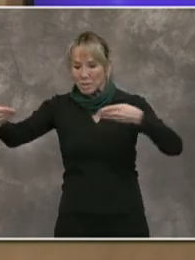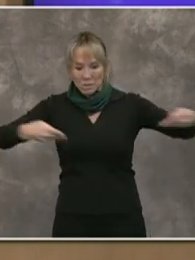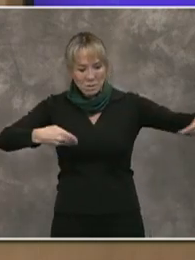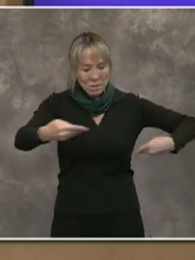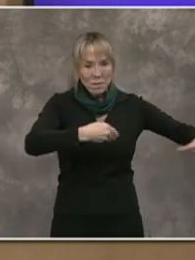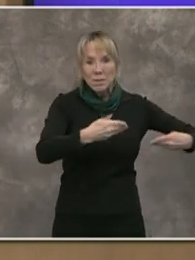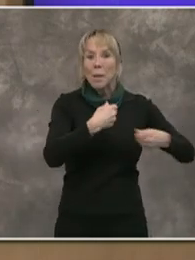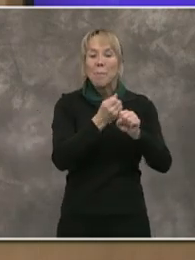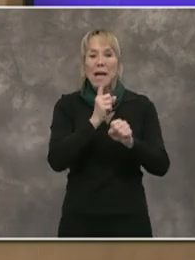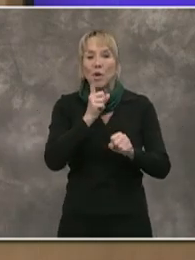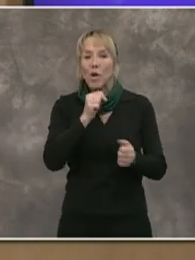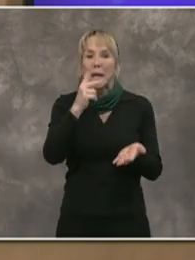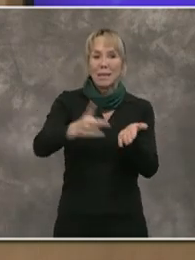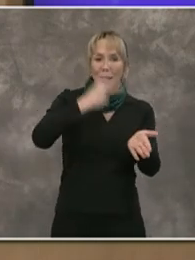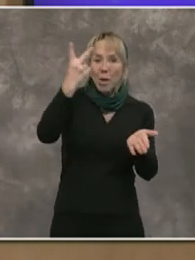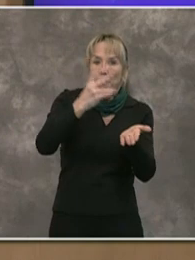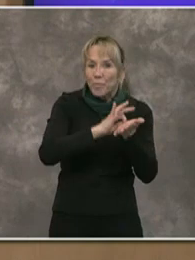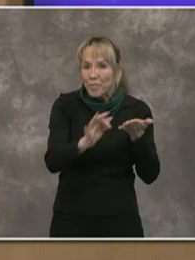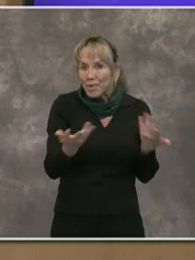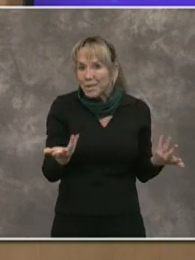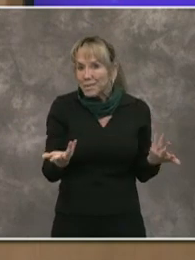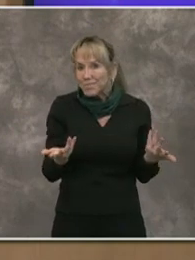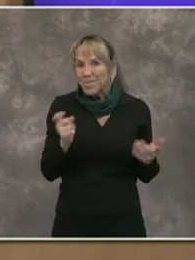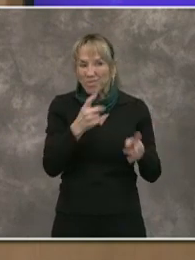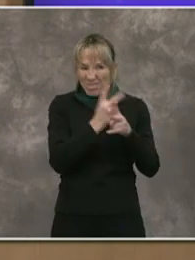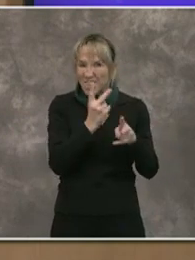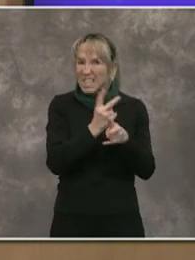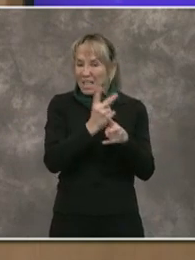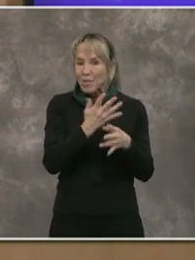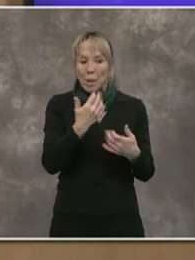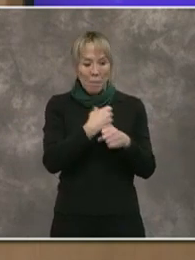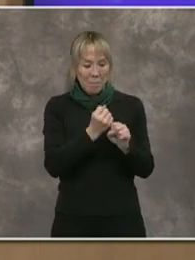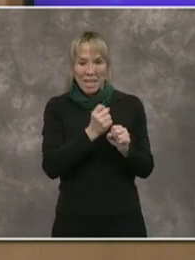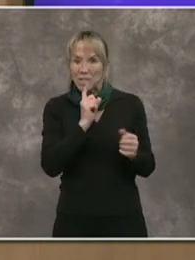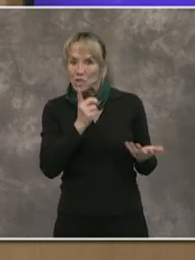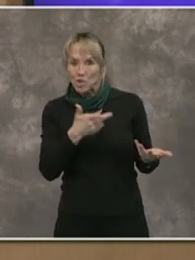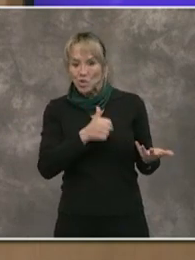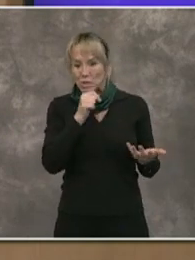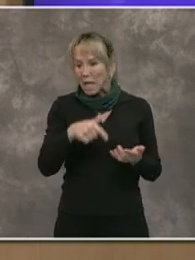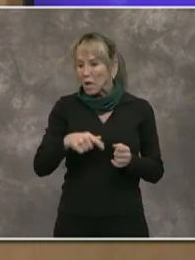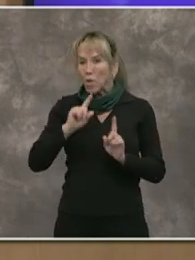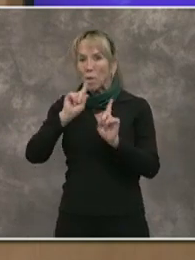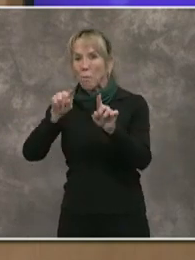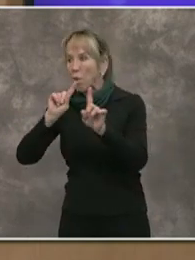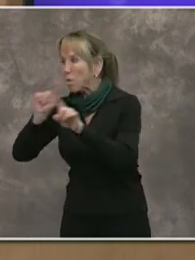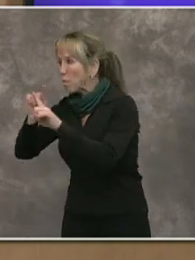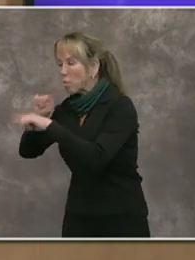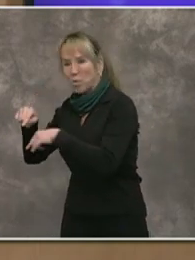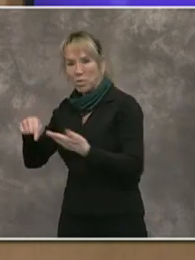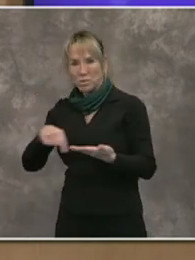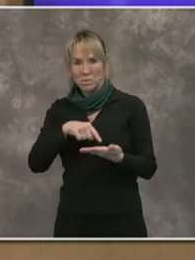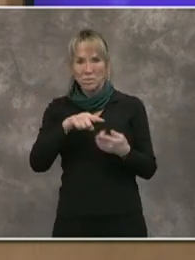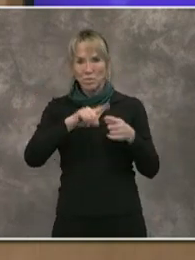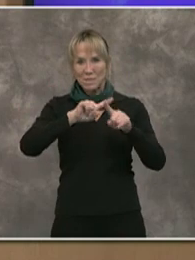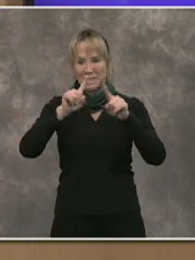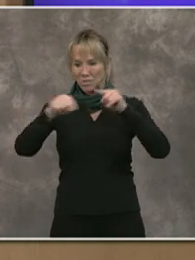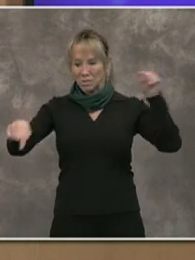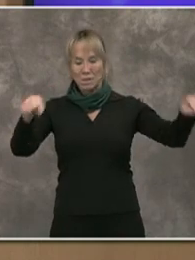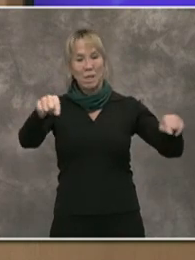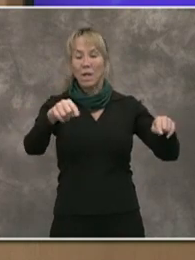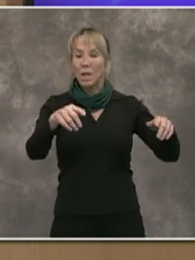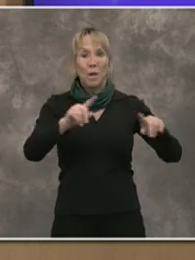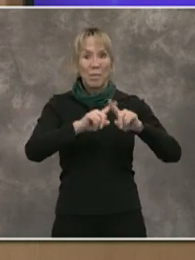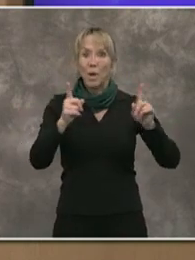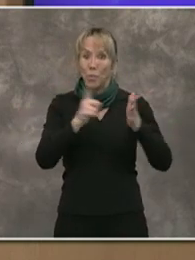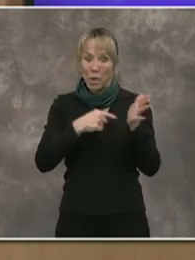aren't being double counted, making sure that things aren't being multiple times reported. And so we're doing everything we can to give you as much